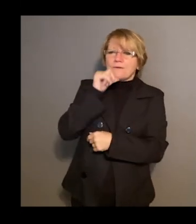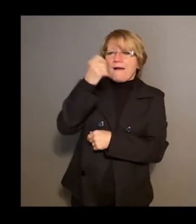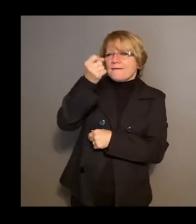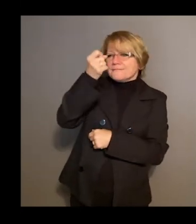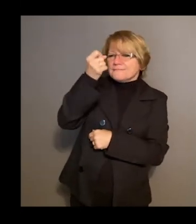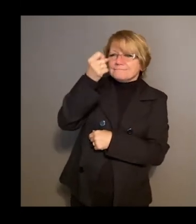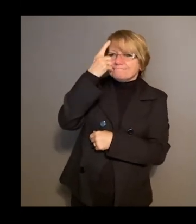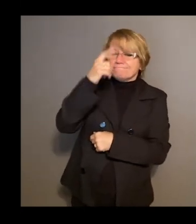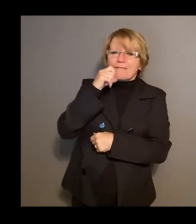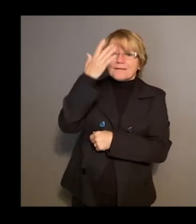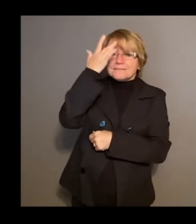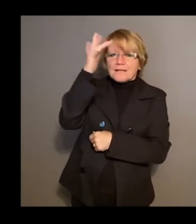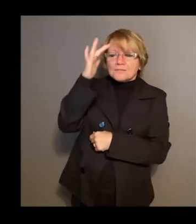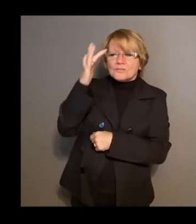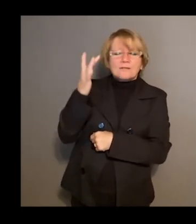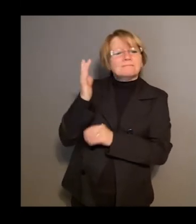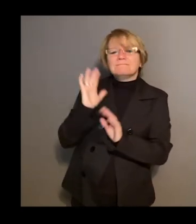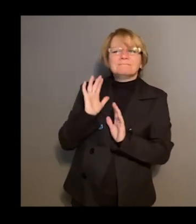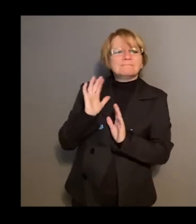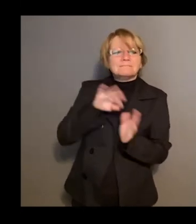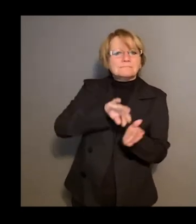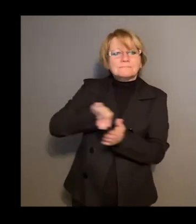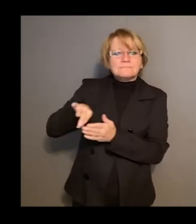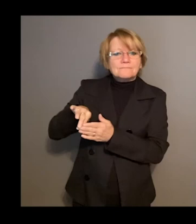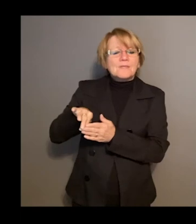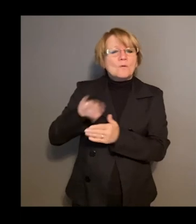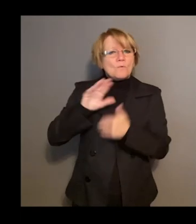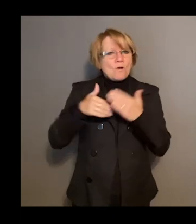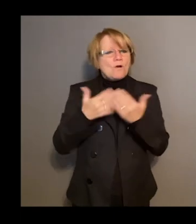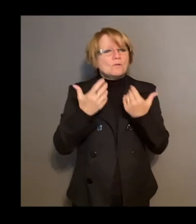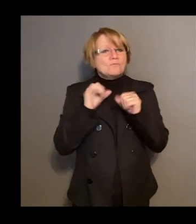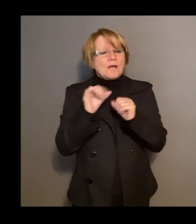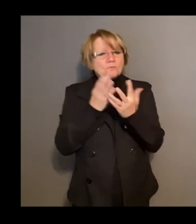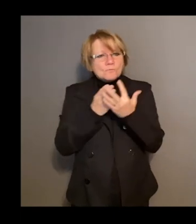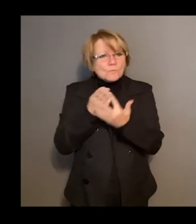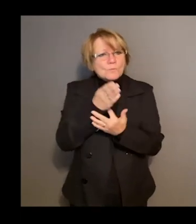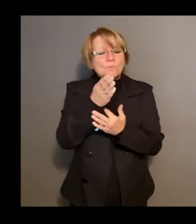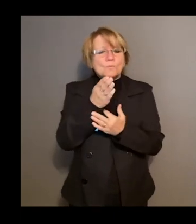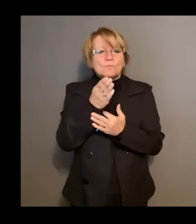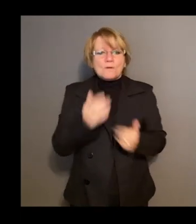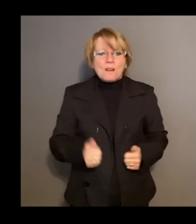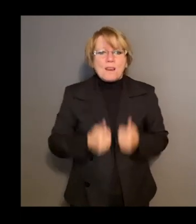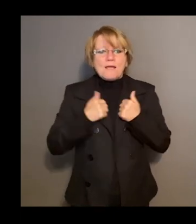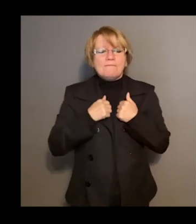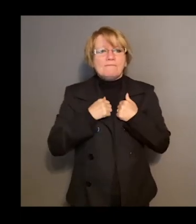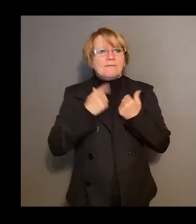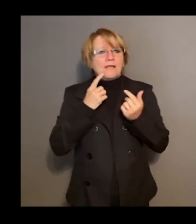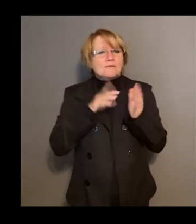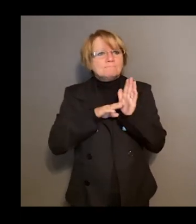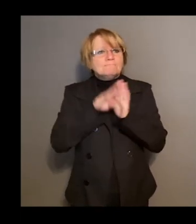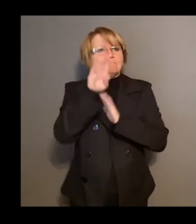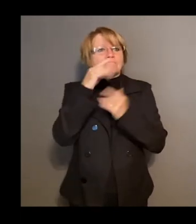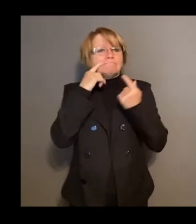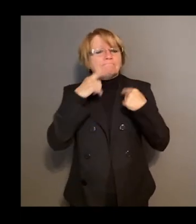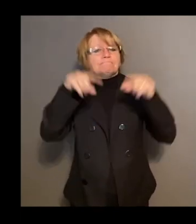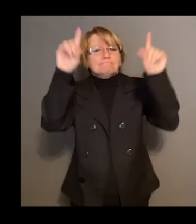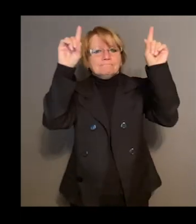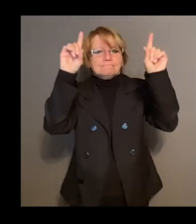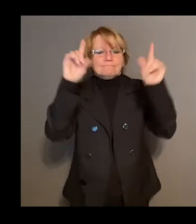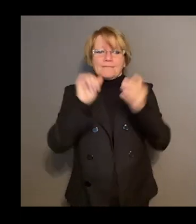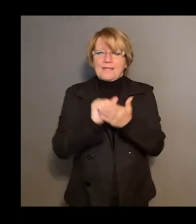not intelligent or we are all just trying to get by in life and not excel in life.